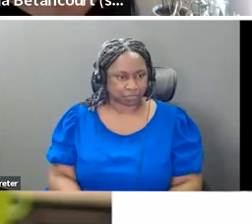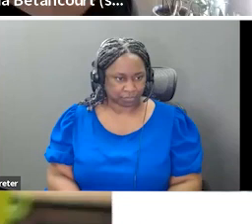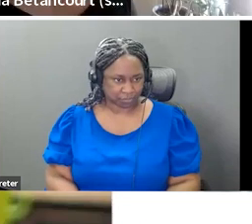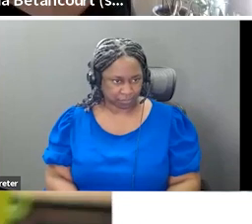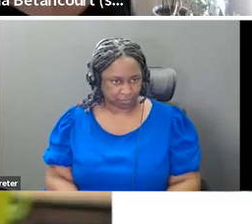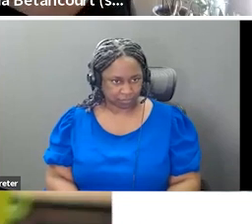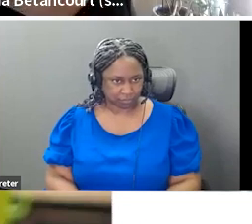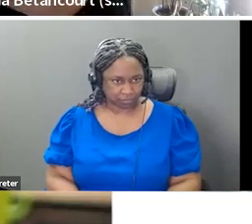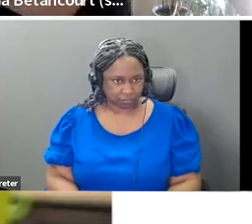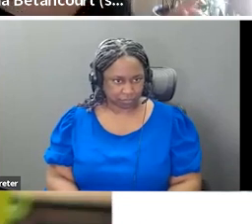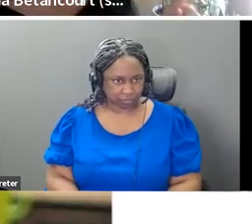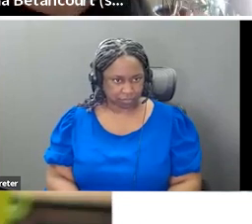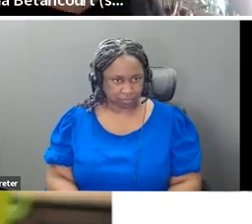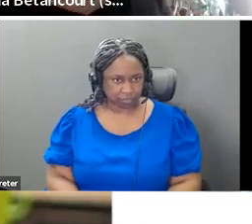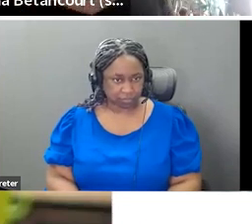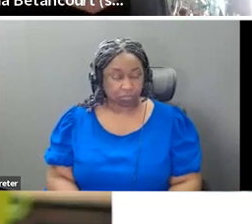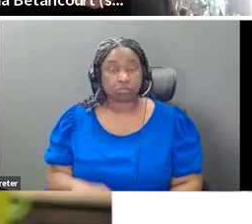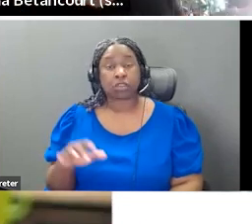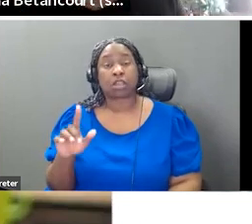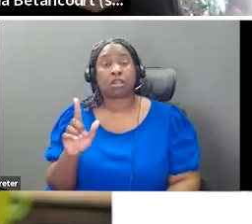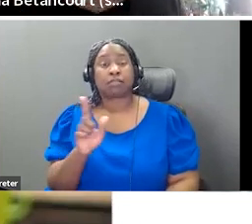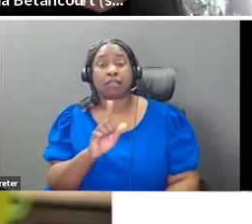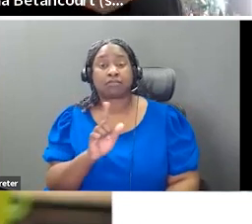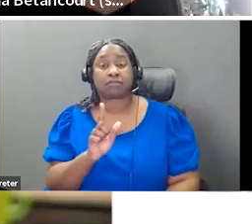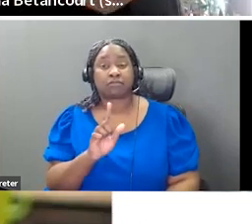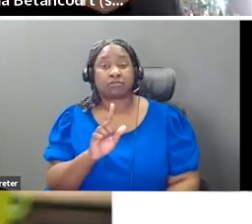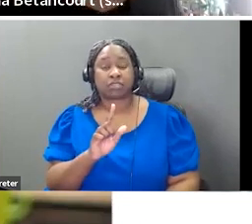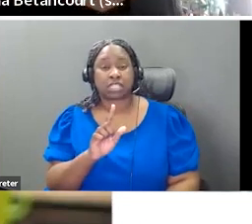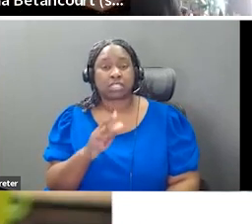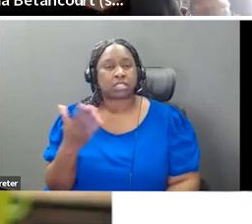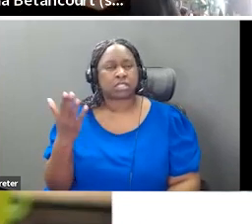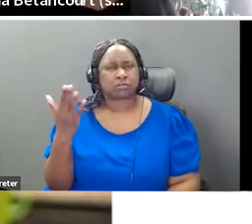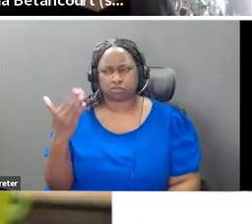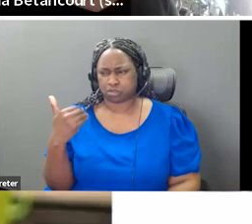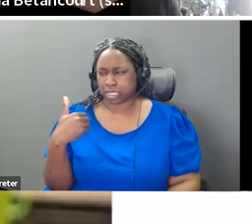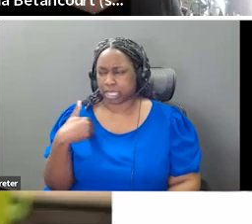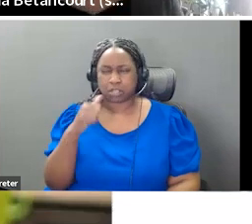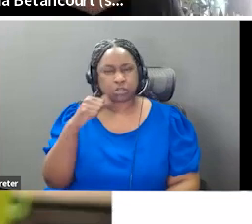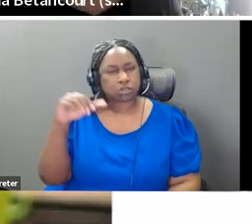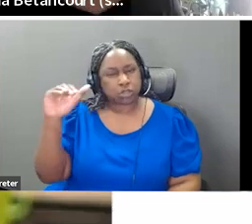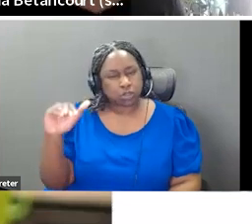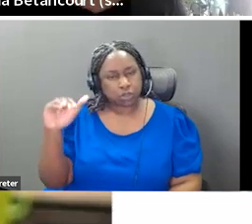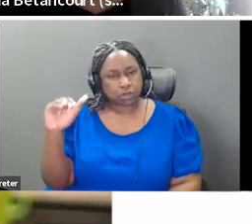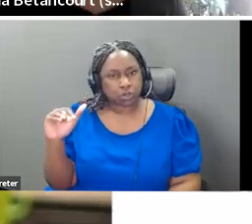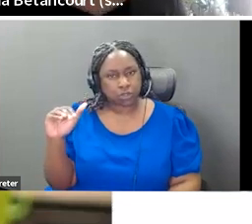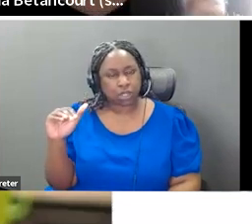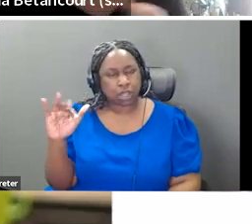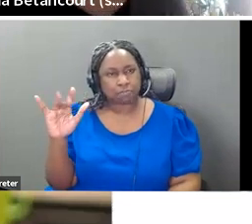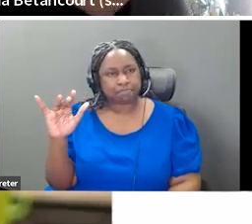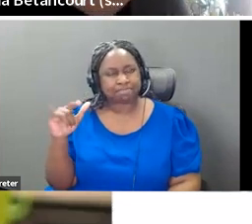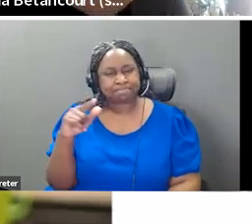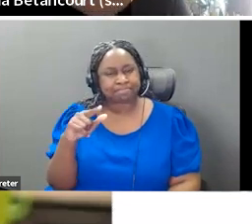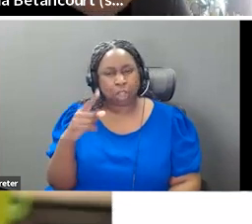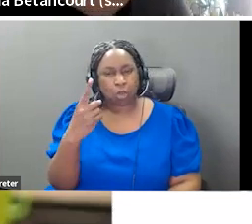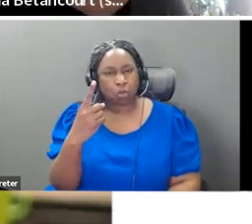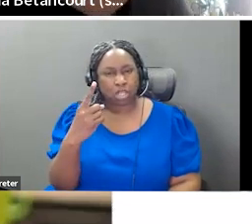I will say too, in this page on the left, we had originally had a little girl who was missing one